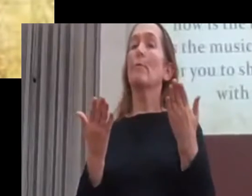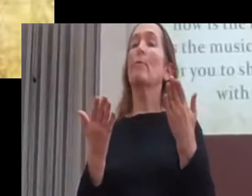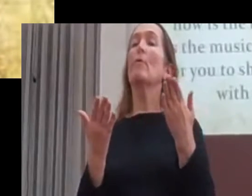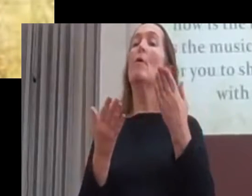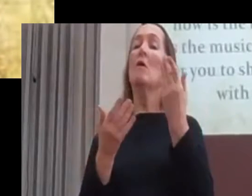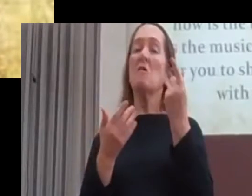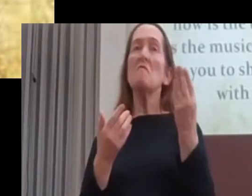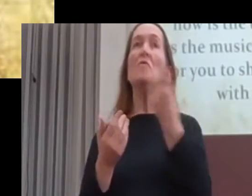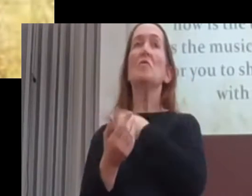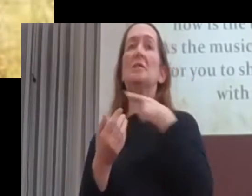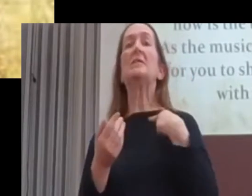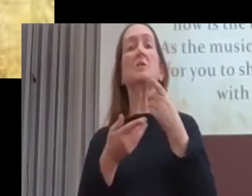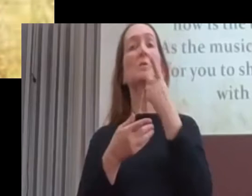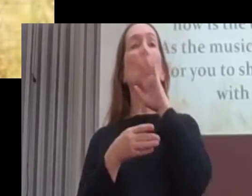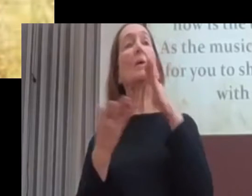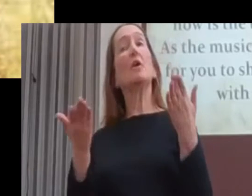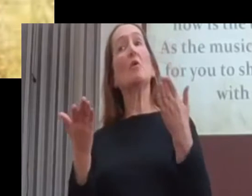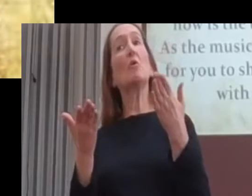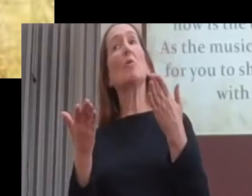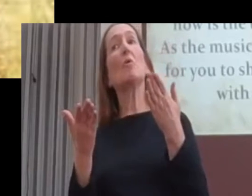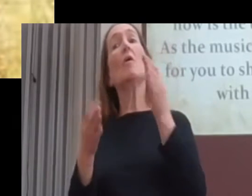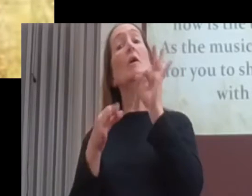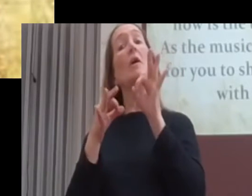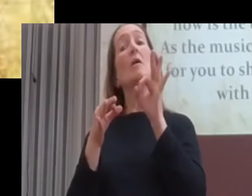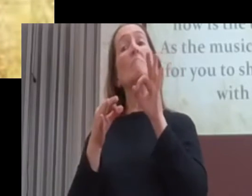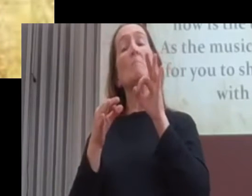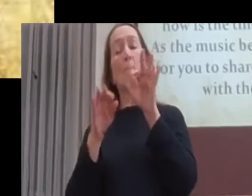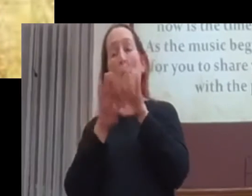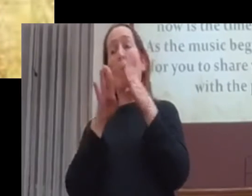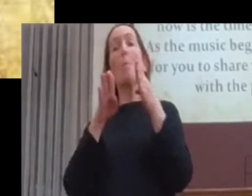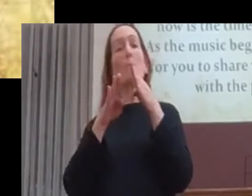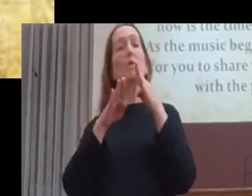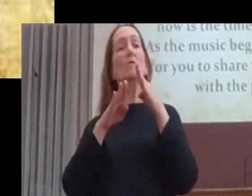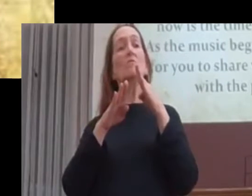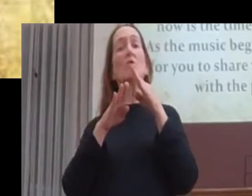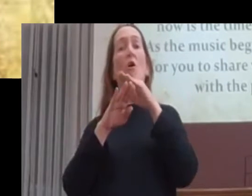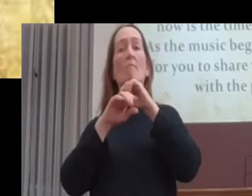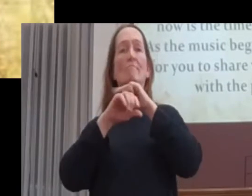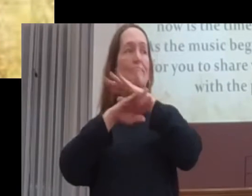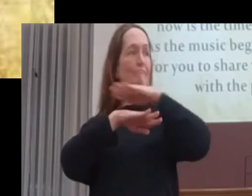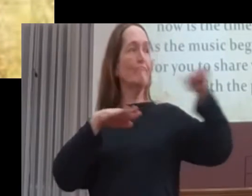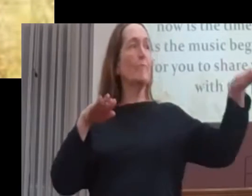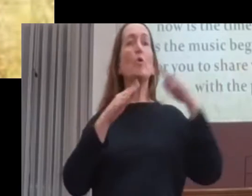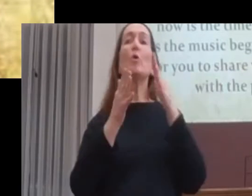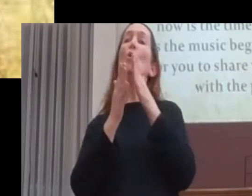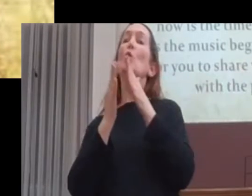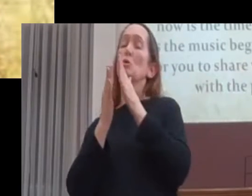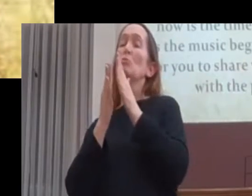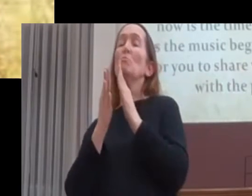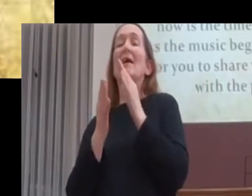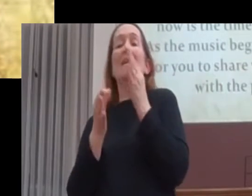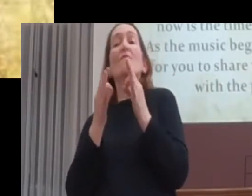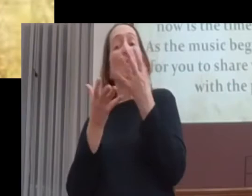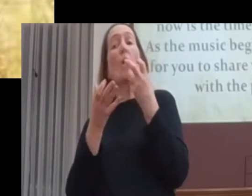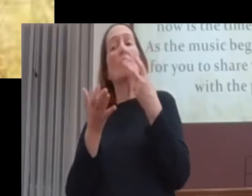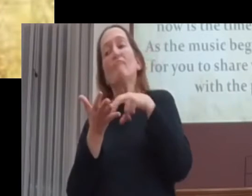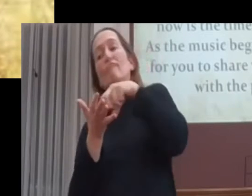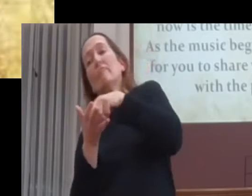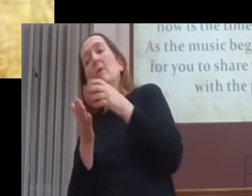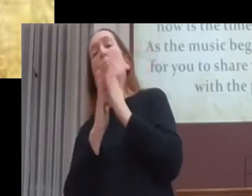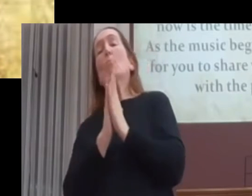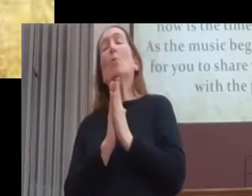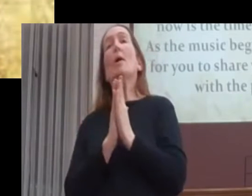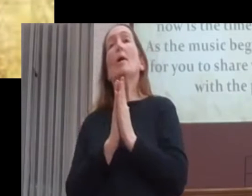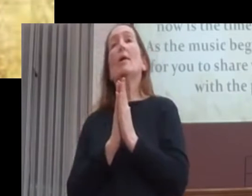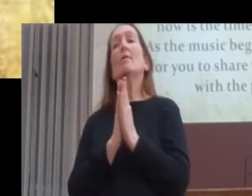I will be here. A couple of our deacons will be up front. If you'd like to come and pray with one of them, the altar will be open. You can come and pray. You can come and talk with one of us. We